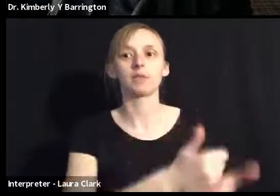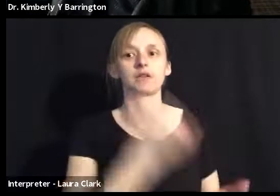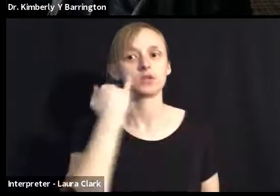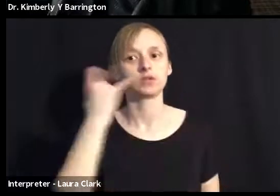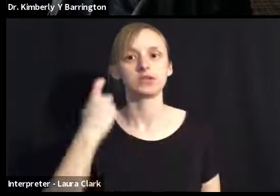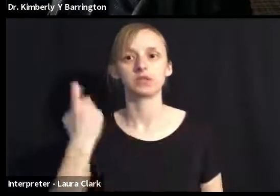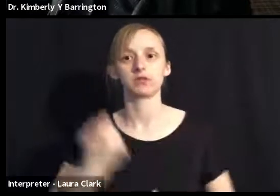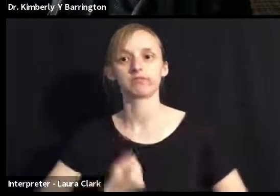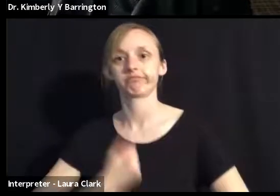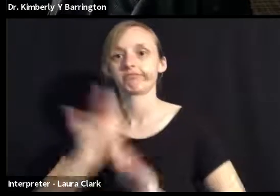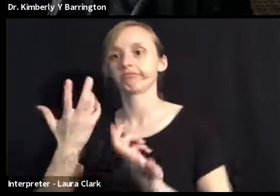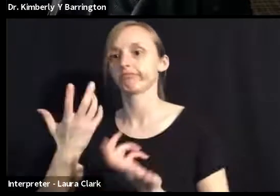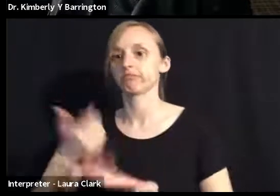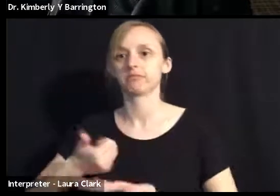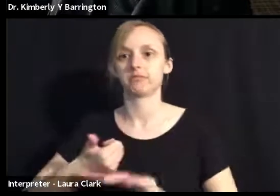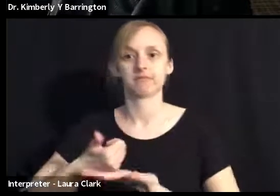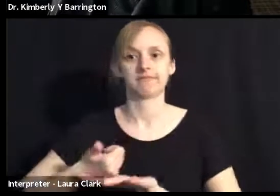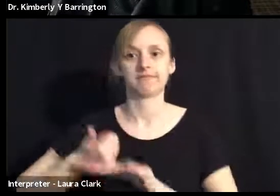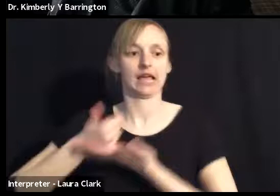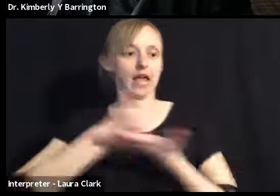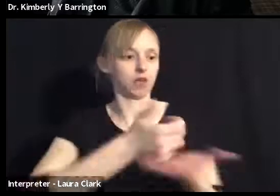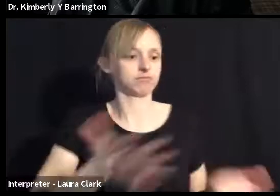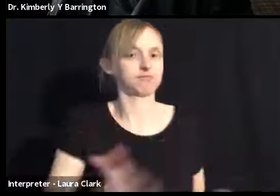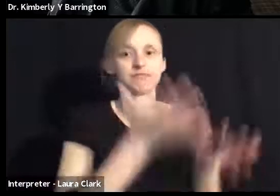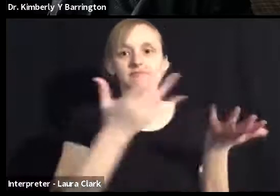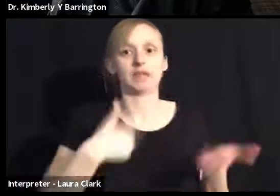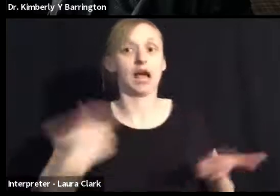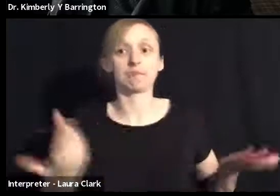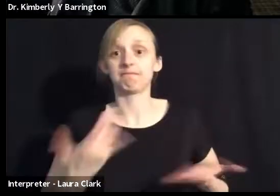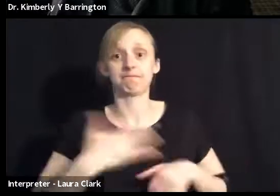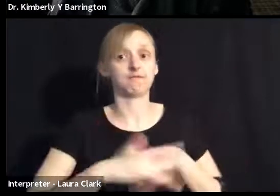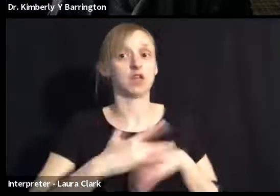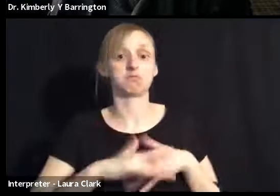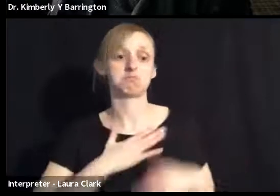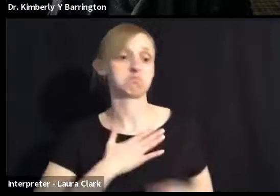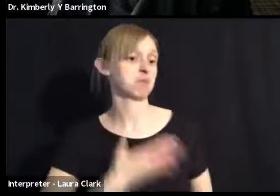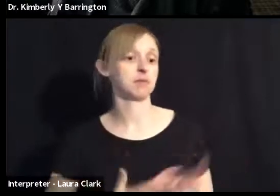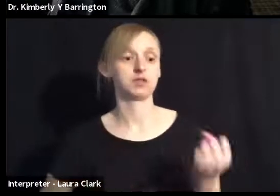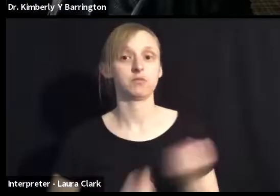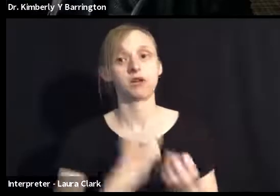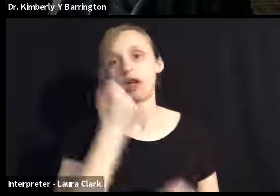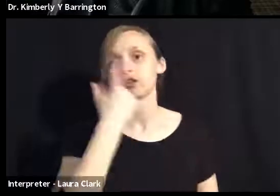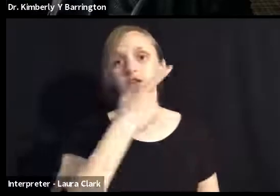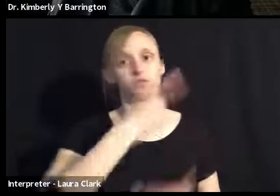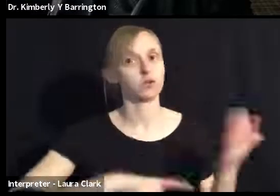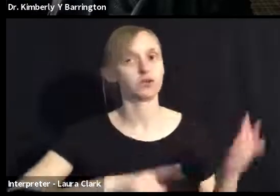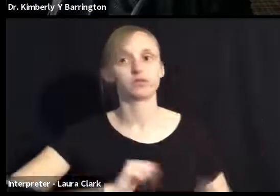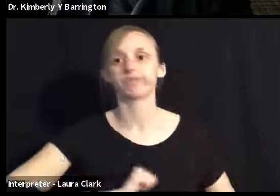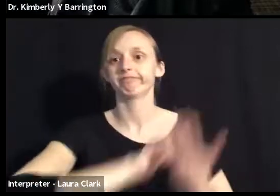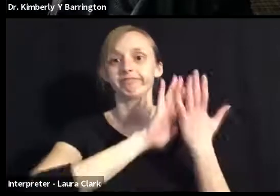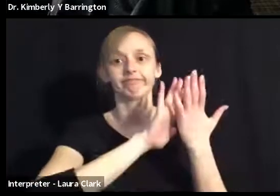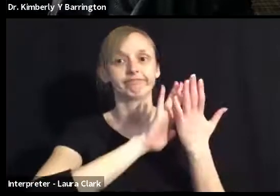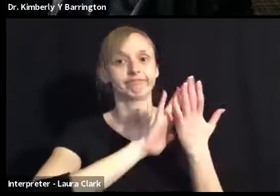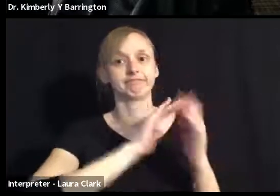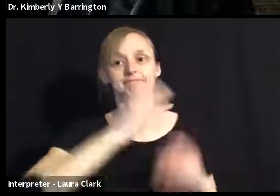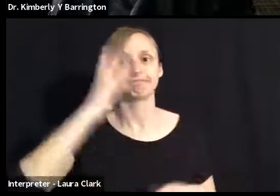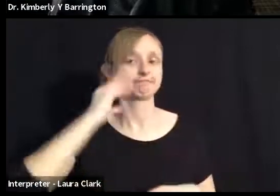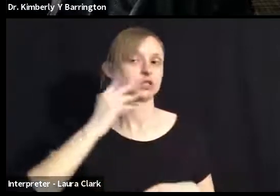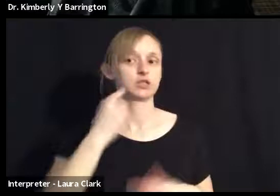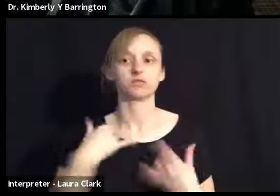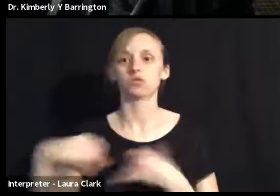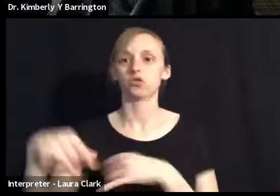you, I'm here. I'm here. I know exactly what you're going through. I know what you're dealing with, and we're all in this together.